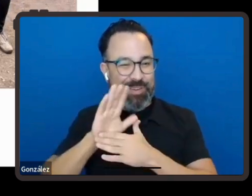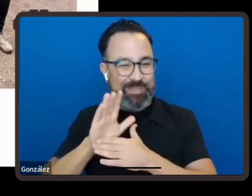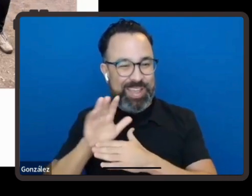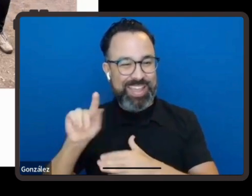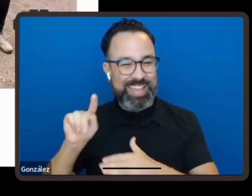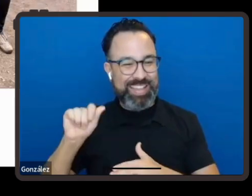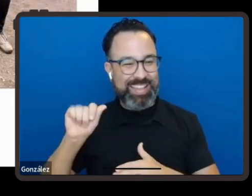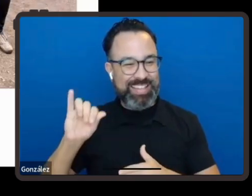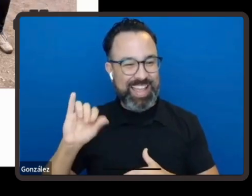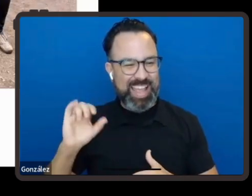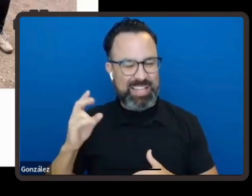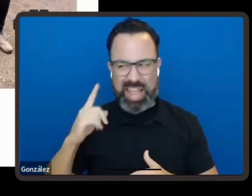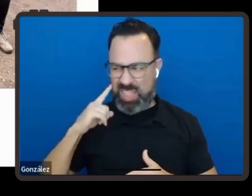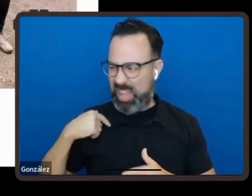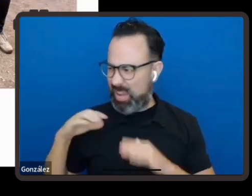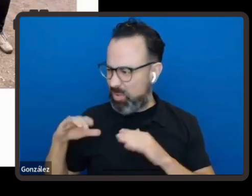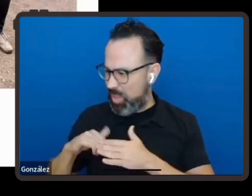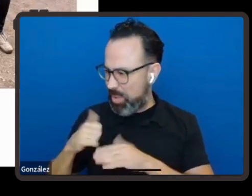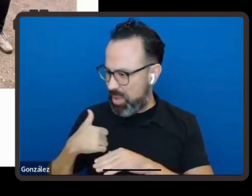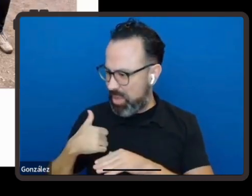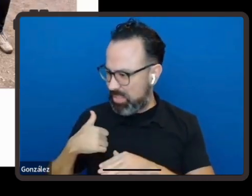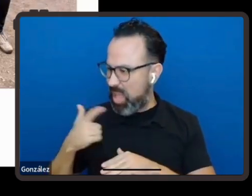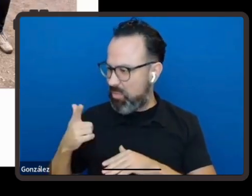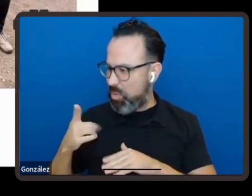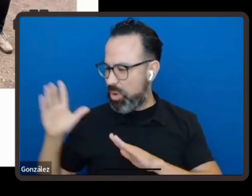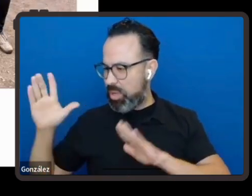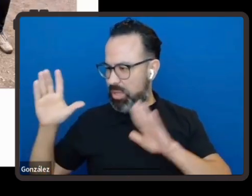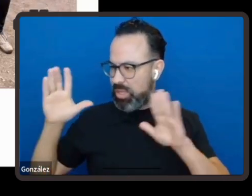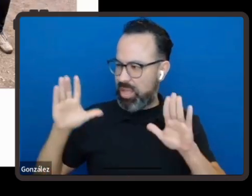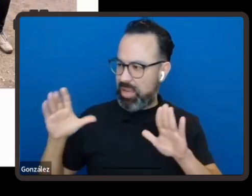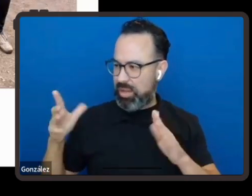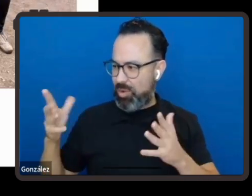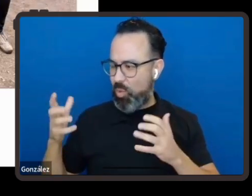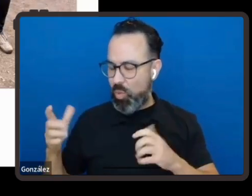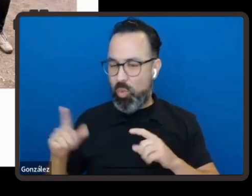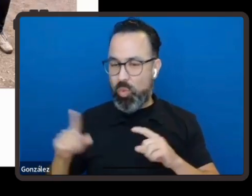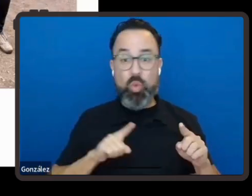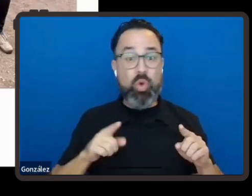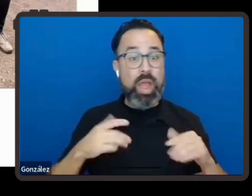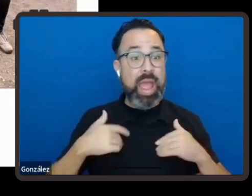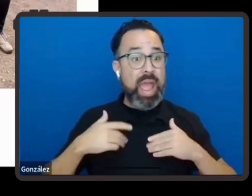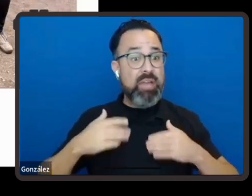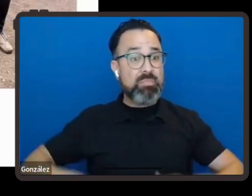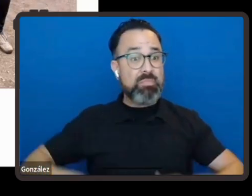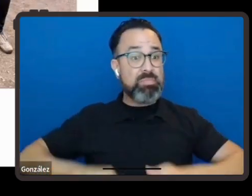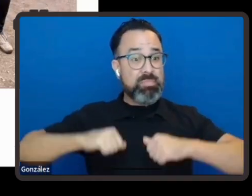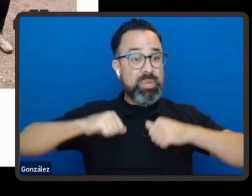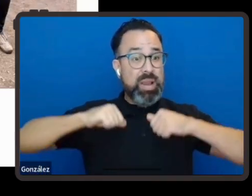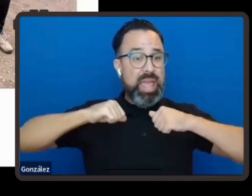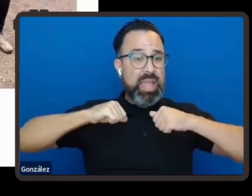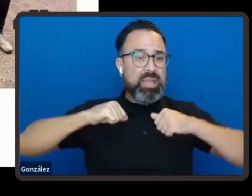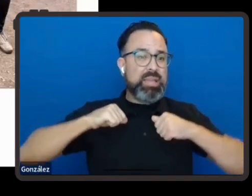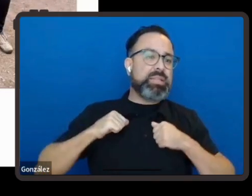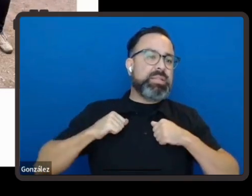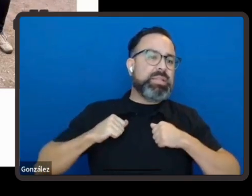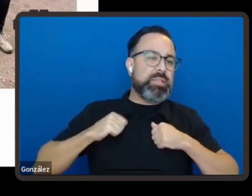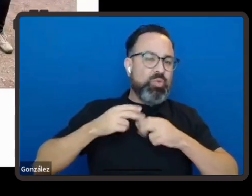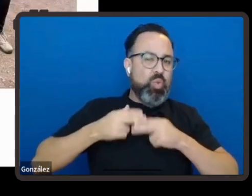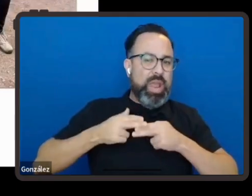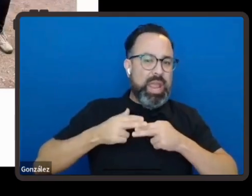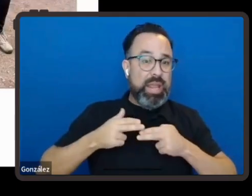that myself. I got to think about that now. Weighted blankets, more exercise than you